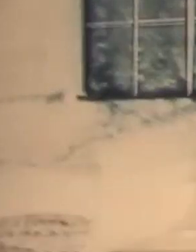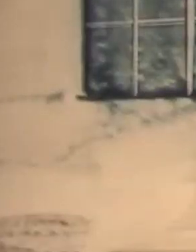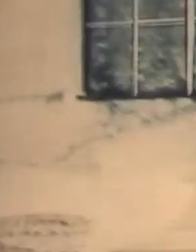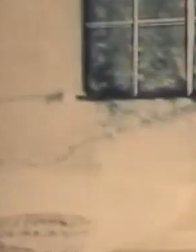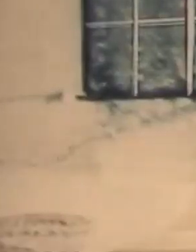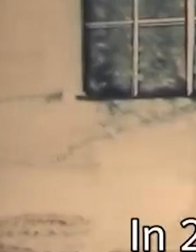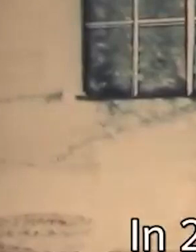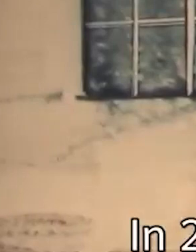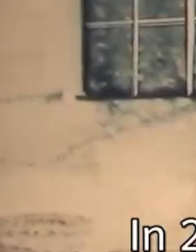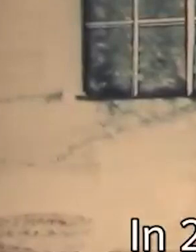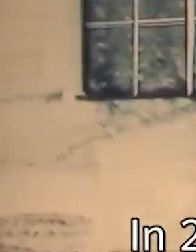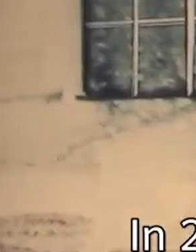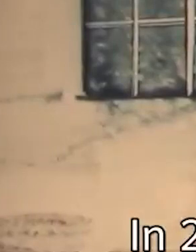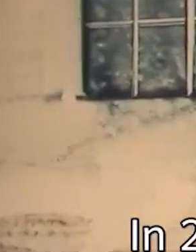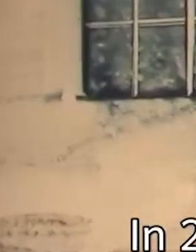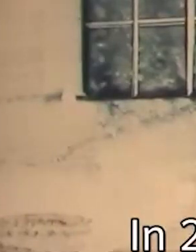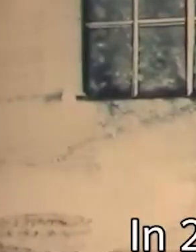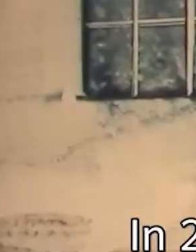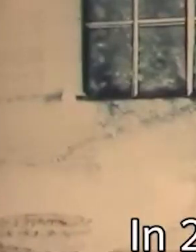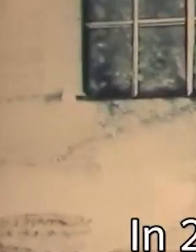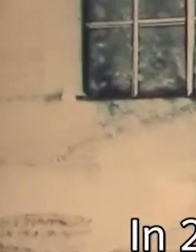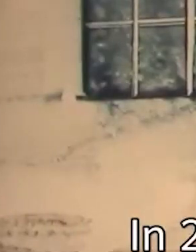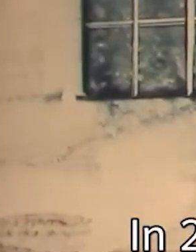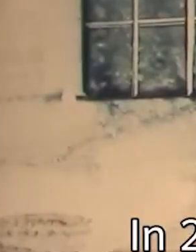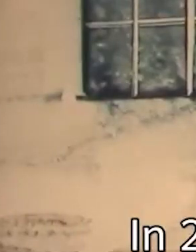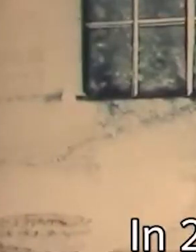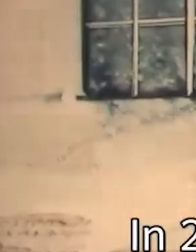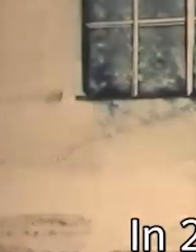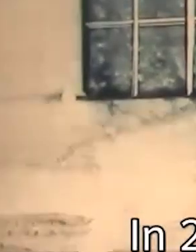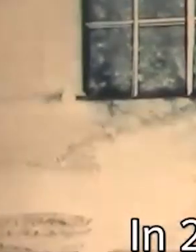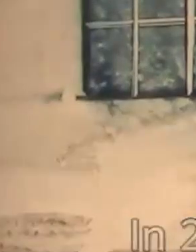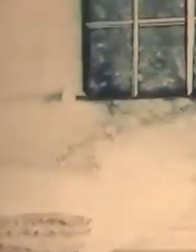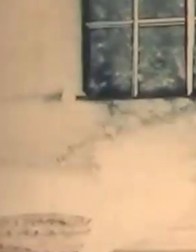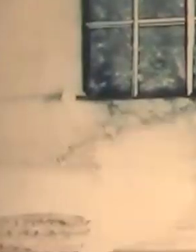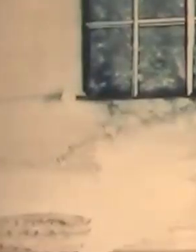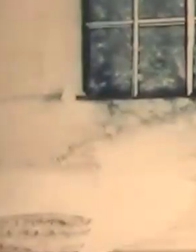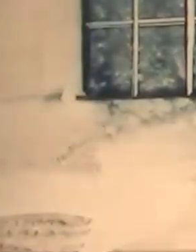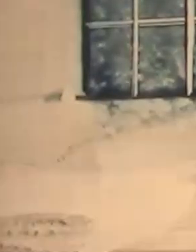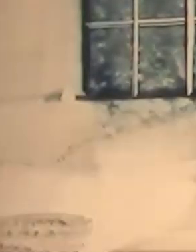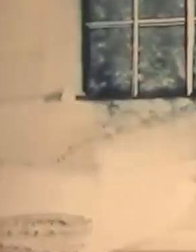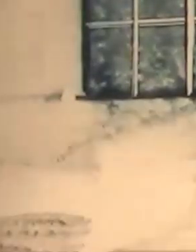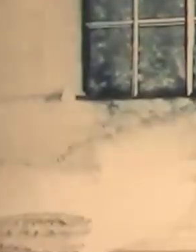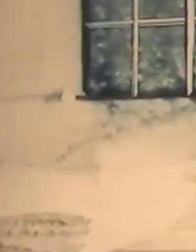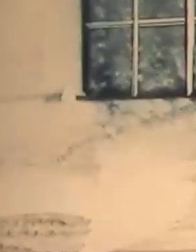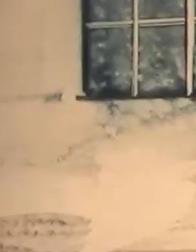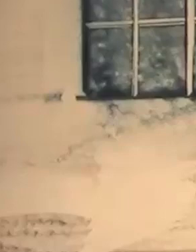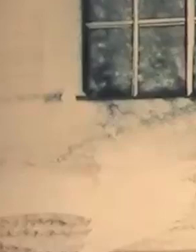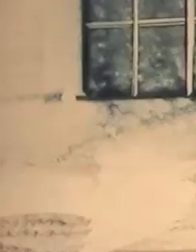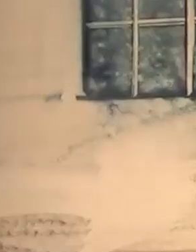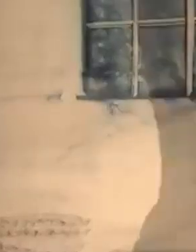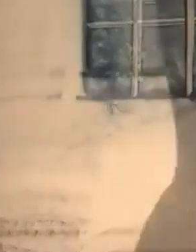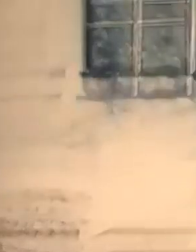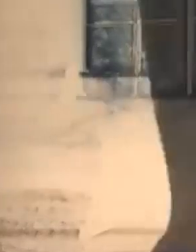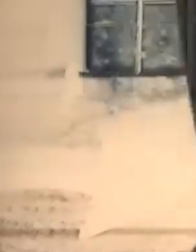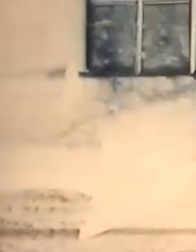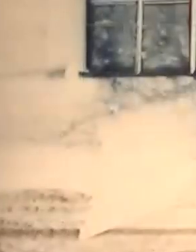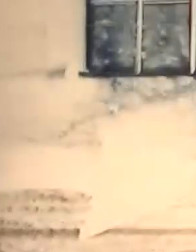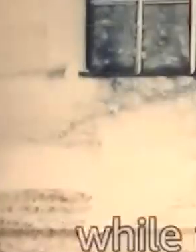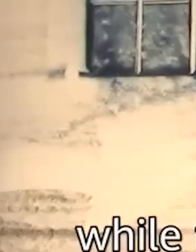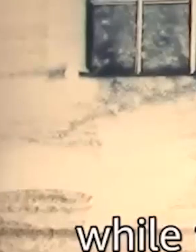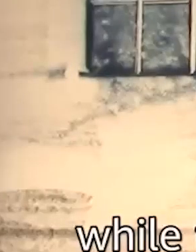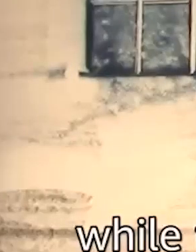electricity. In 2020, PV stations located on Huawei's campuses generated 12.6 million kilowatt hours of